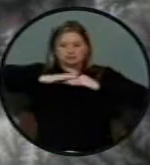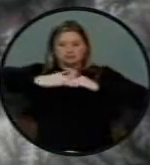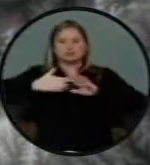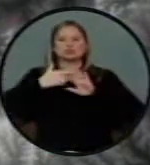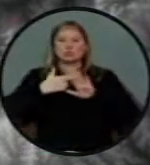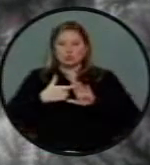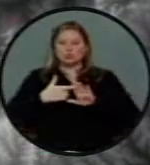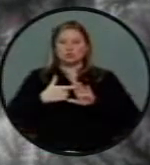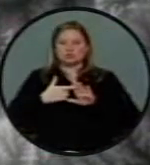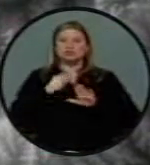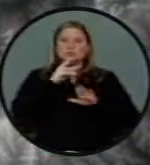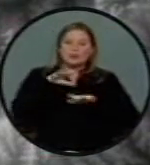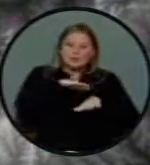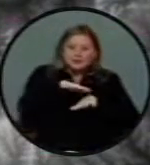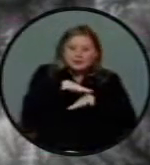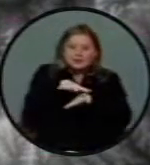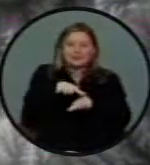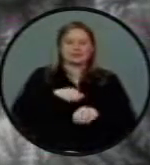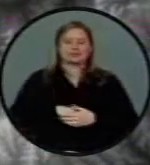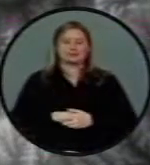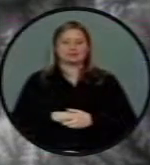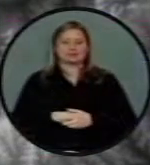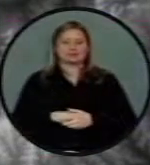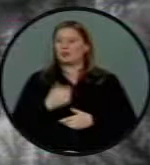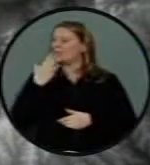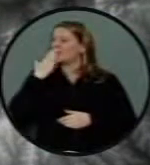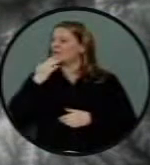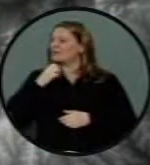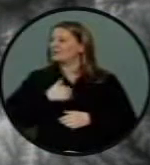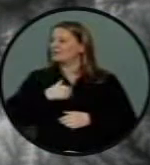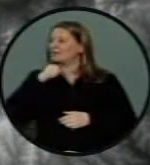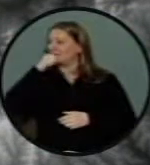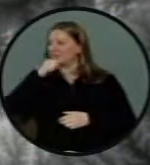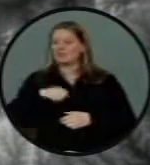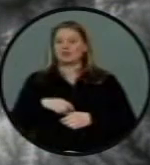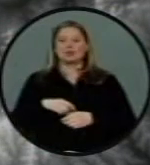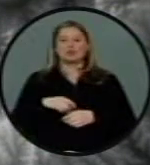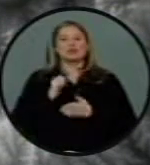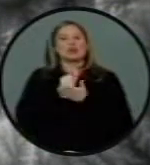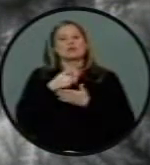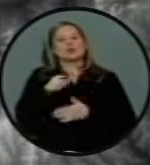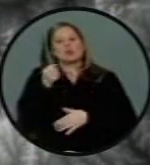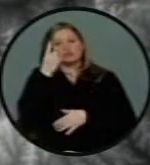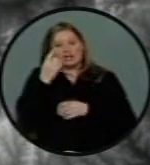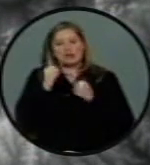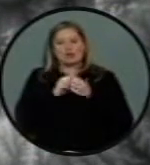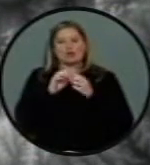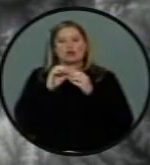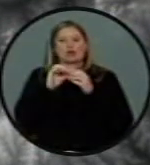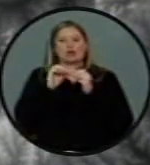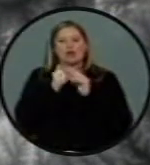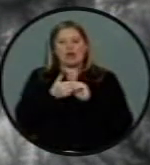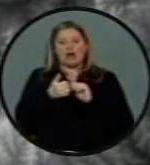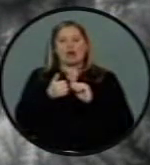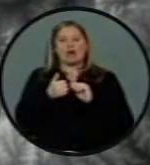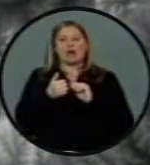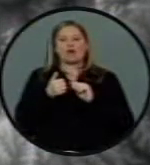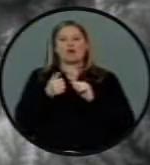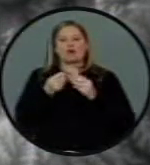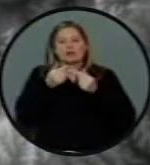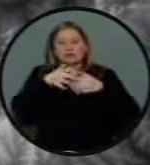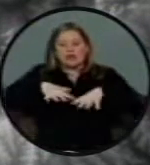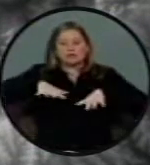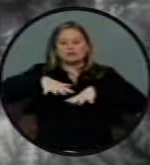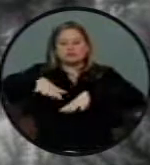relationship among... Thank you, I'm sorry. That helps you get a sense about the interrelationships in